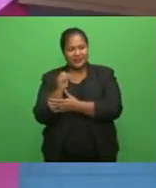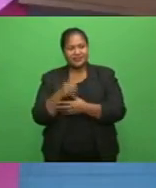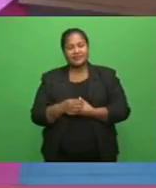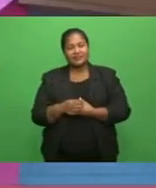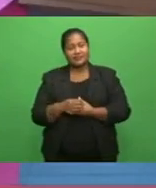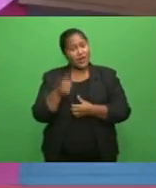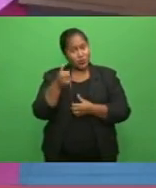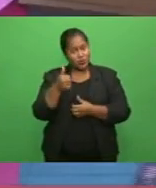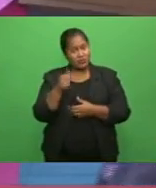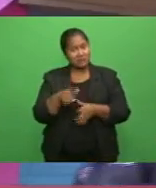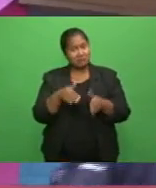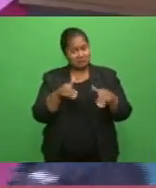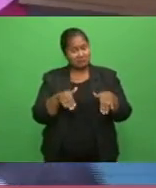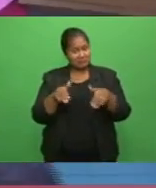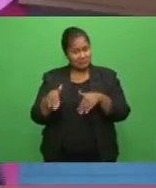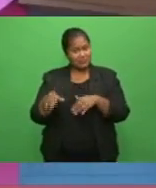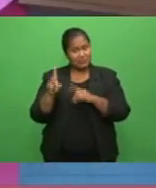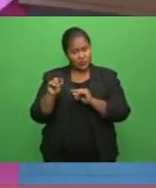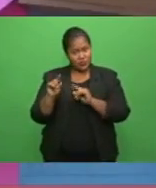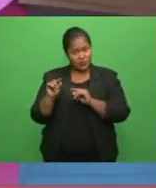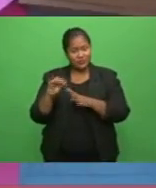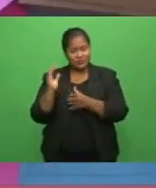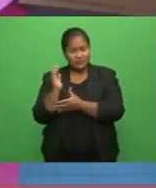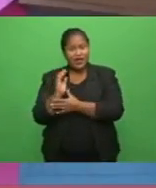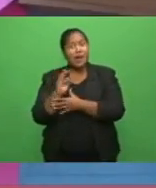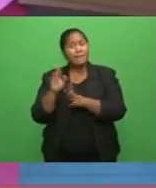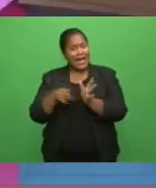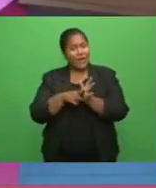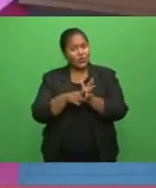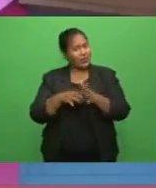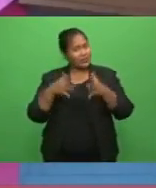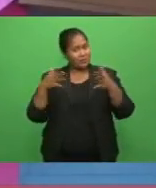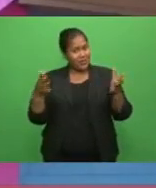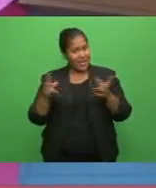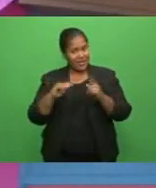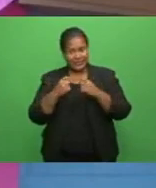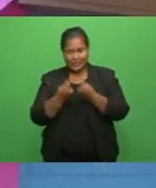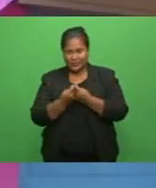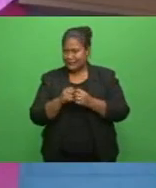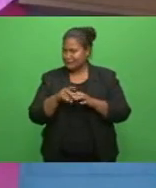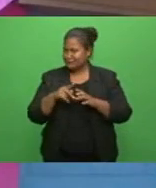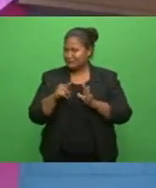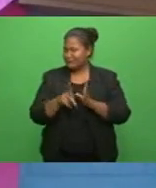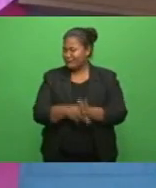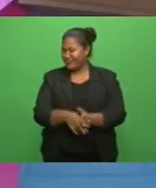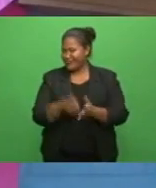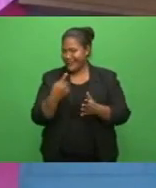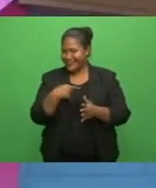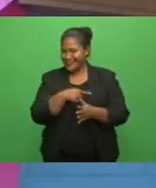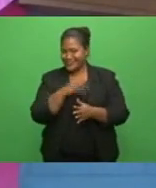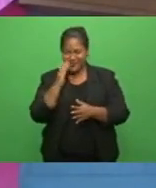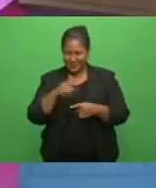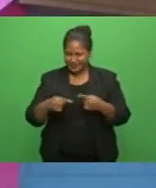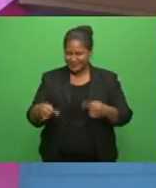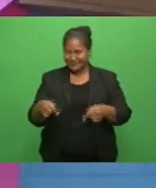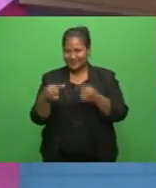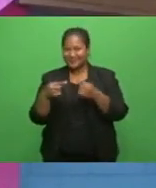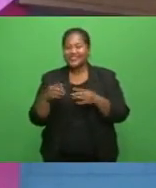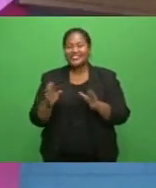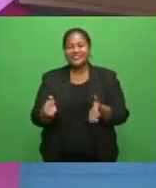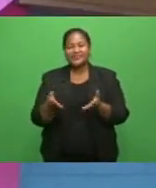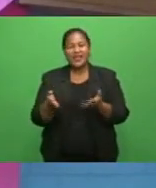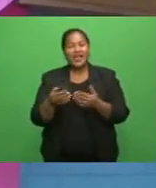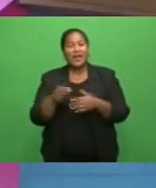performance. Lotoka is a very good team. They really pressured us so much during the game. But considering the